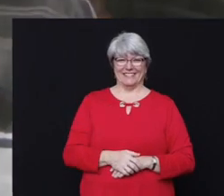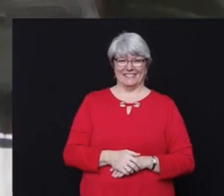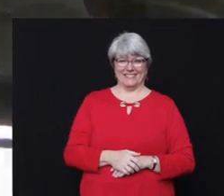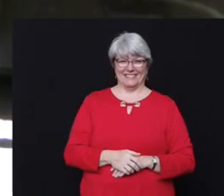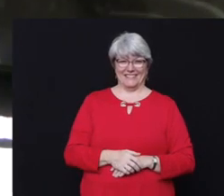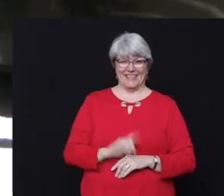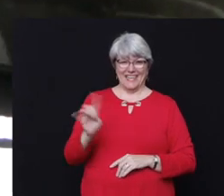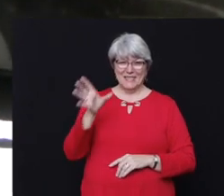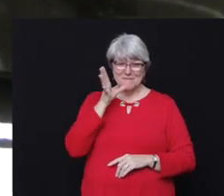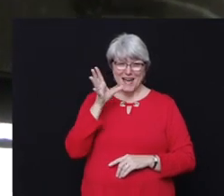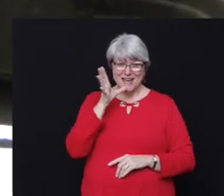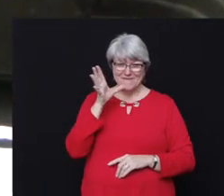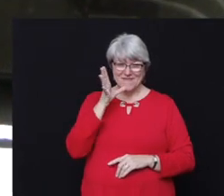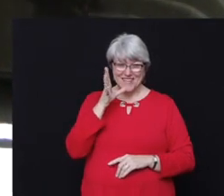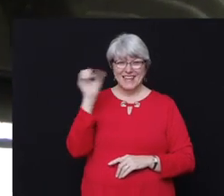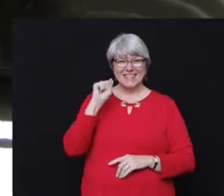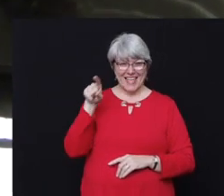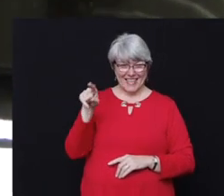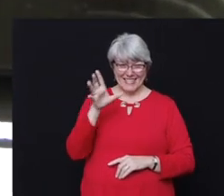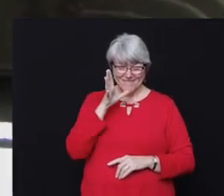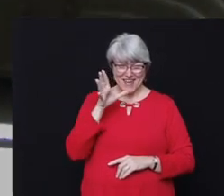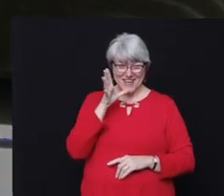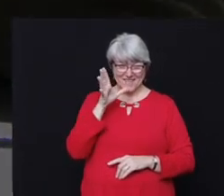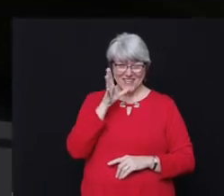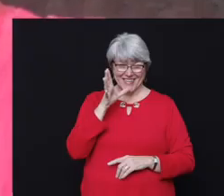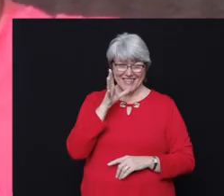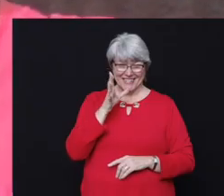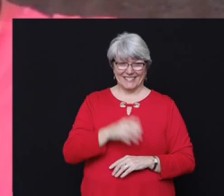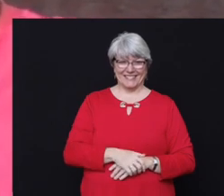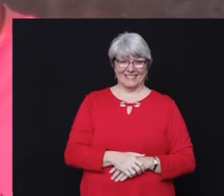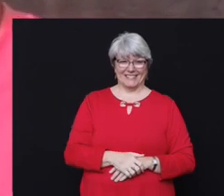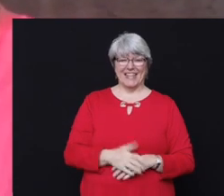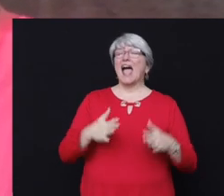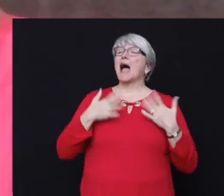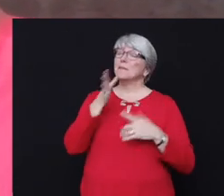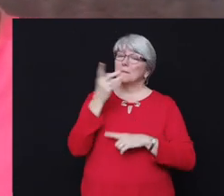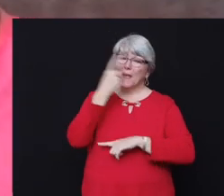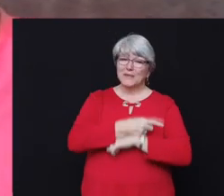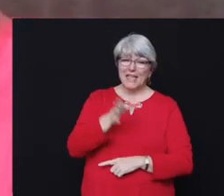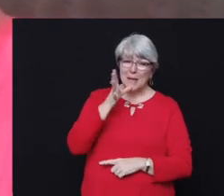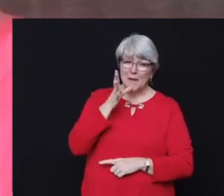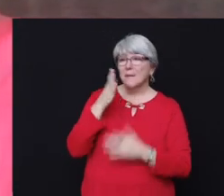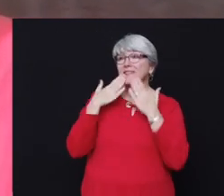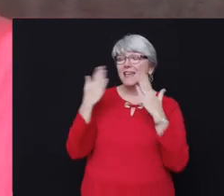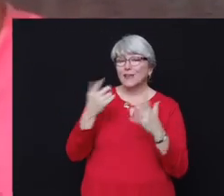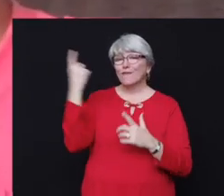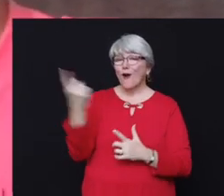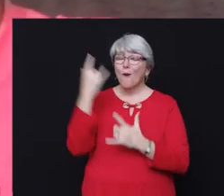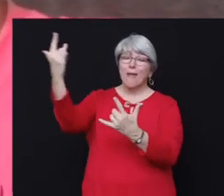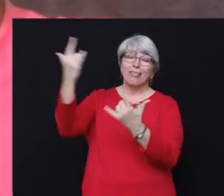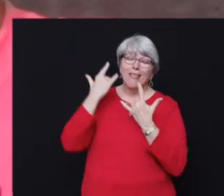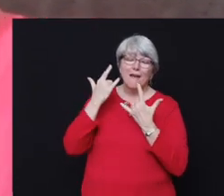Where's Mama? Mama. Mama. Happy Mother's Day, Mom. Thank you for always loving